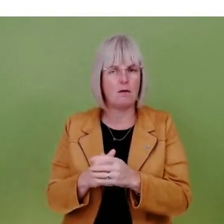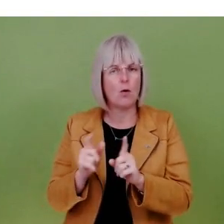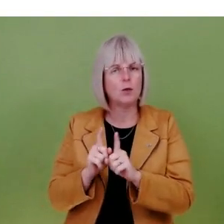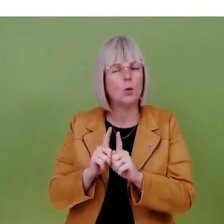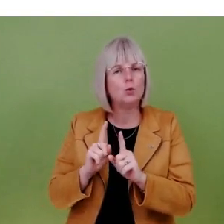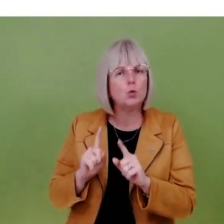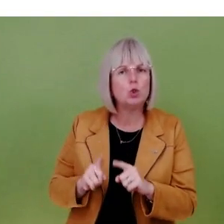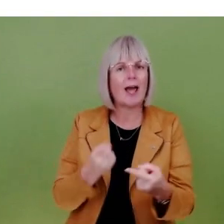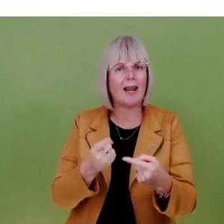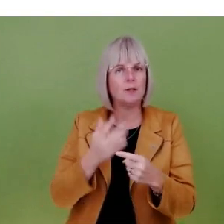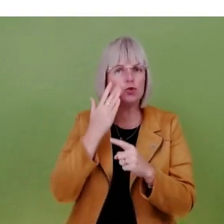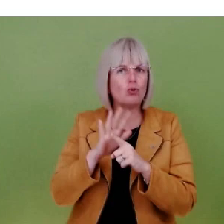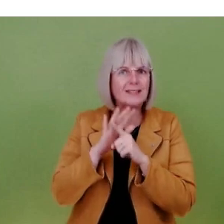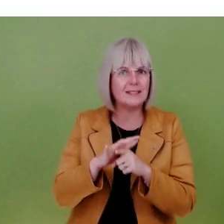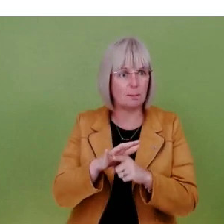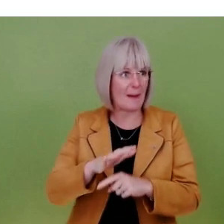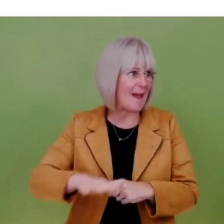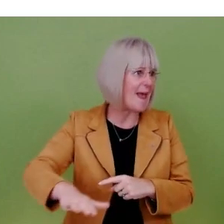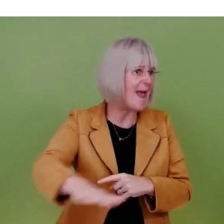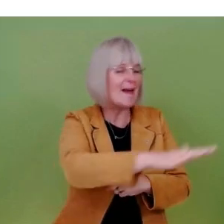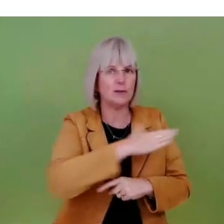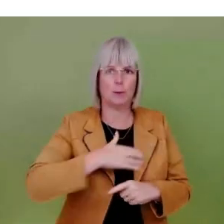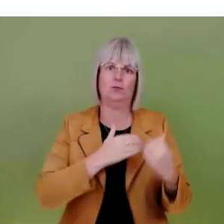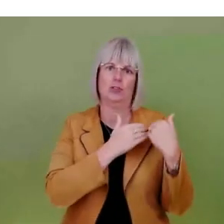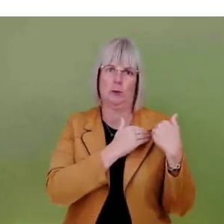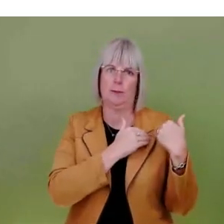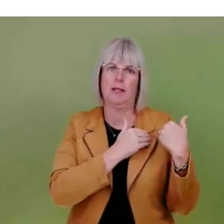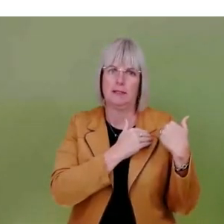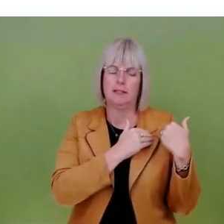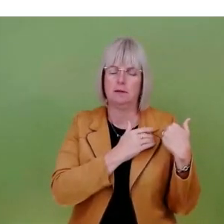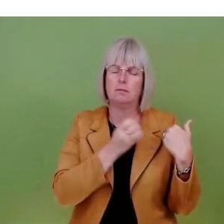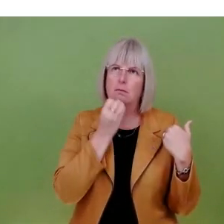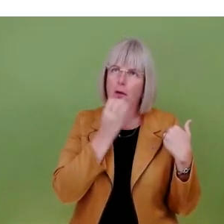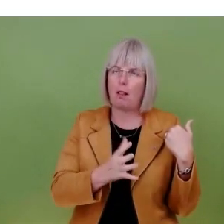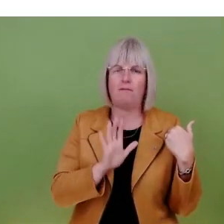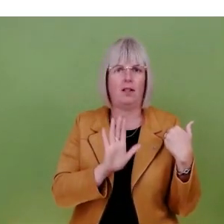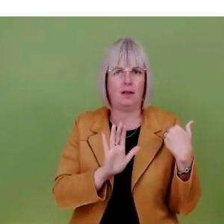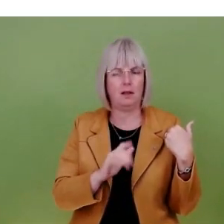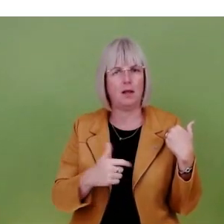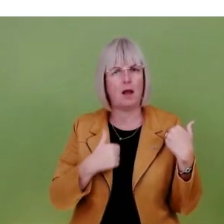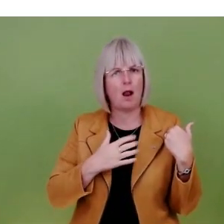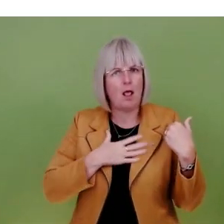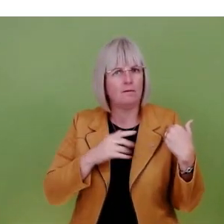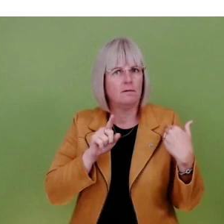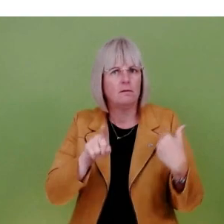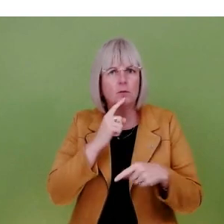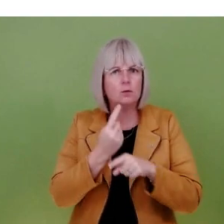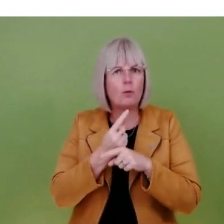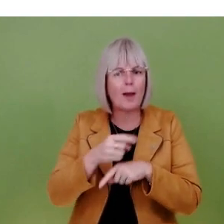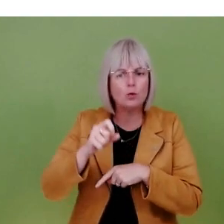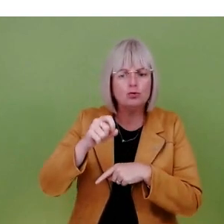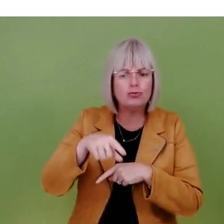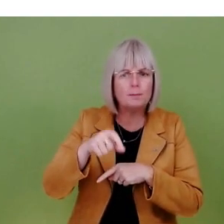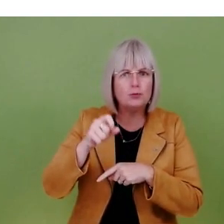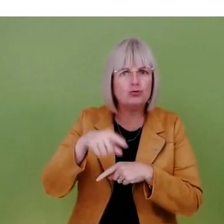responsibility. And I think that is so important. And I loved when she put the broken record approach, because I sometimes feel it's a bit like me. I'm like